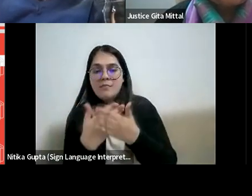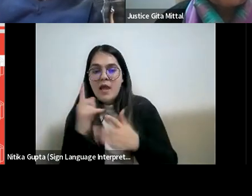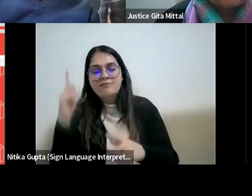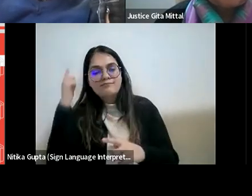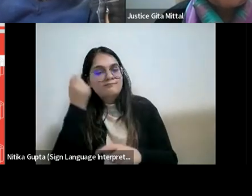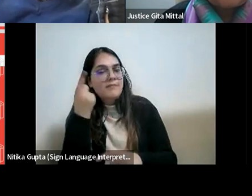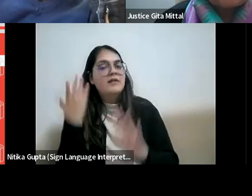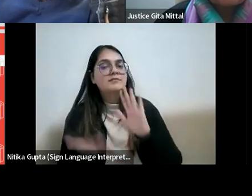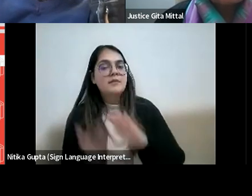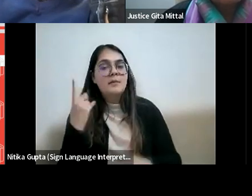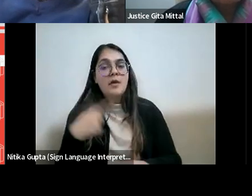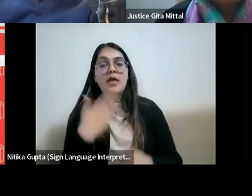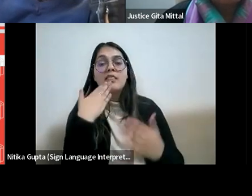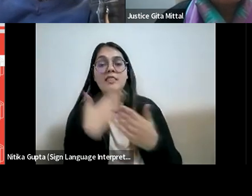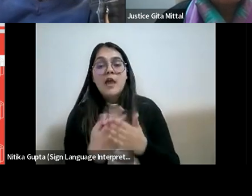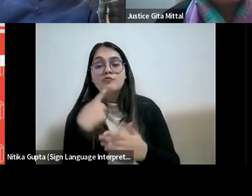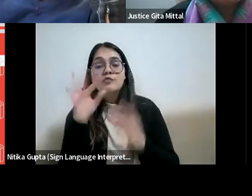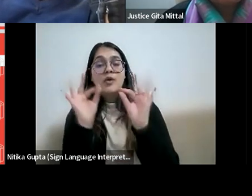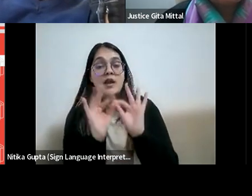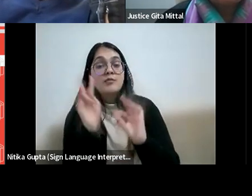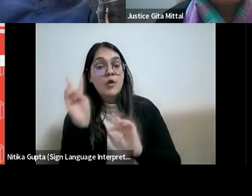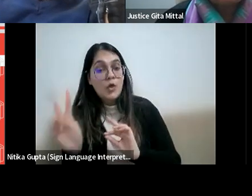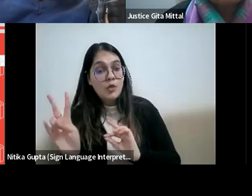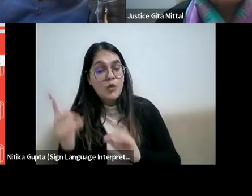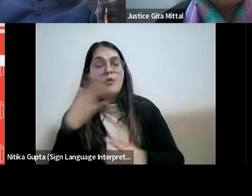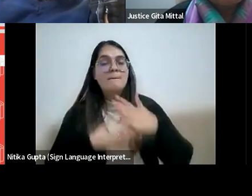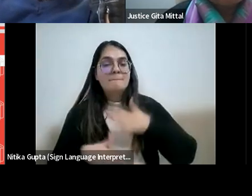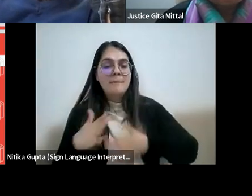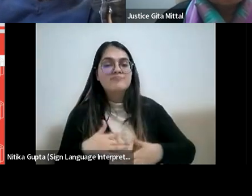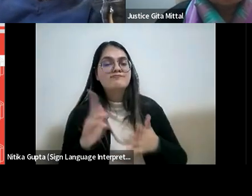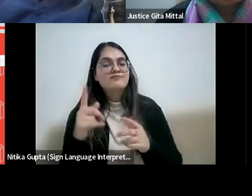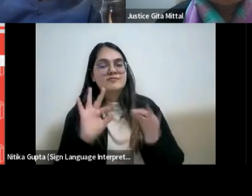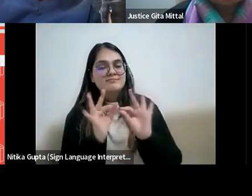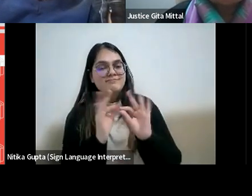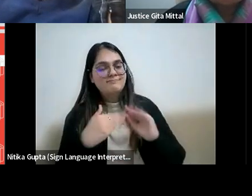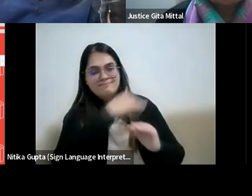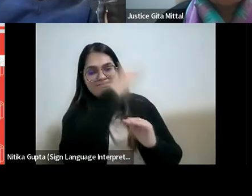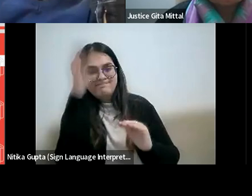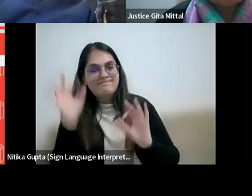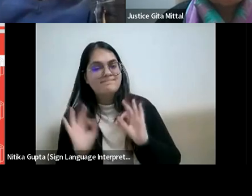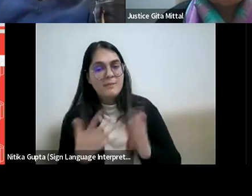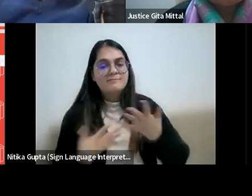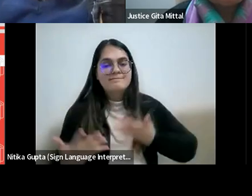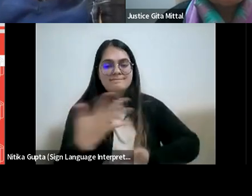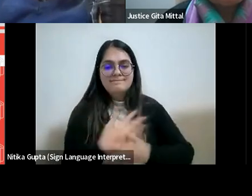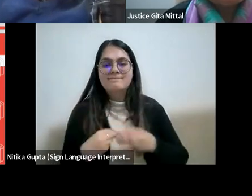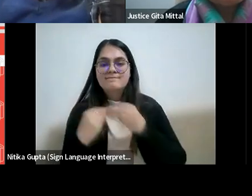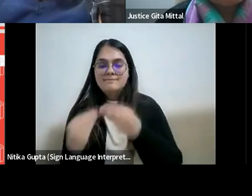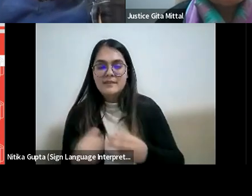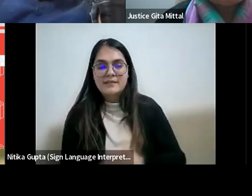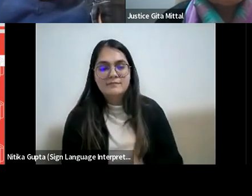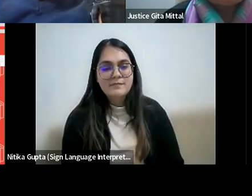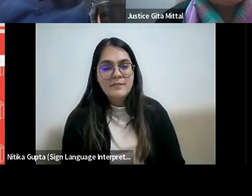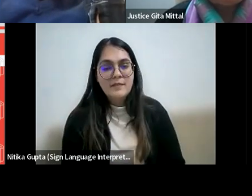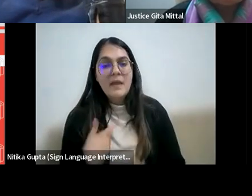to Aniket Panda and Nitika Gupta for their patient sign language translation for while we were having our discussion. And we're